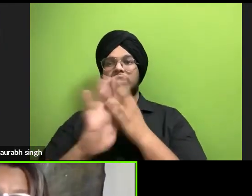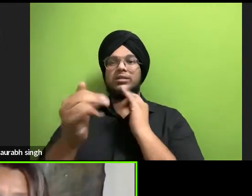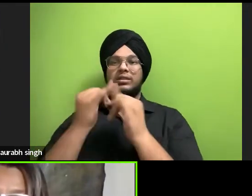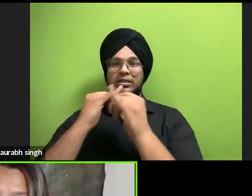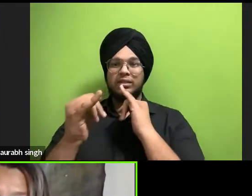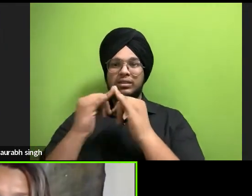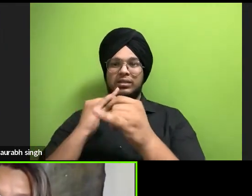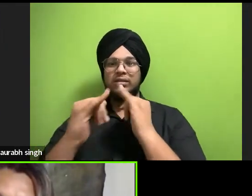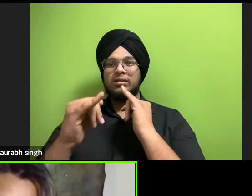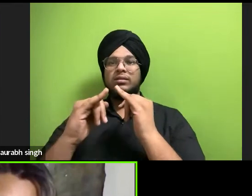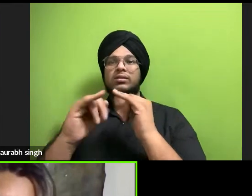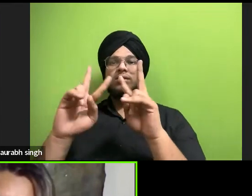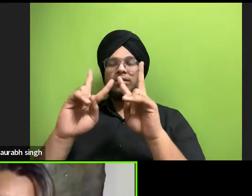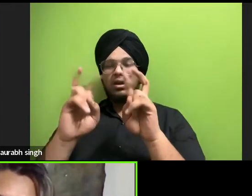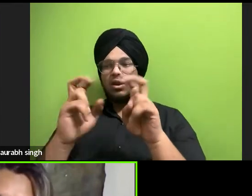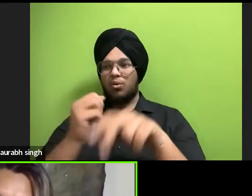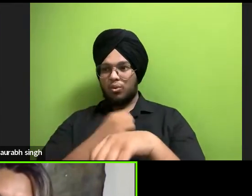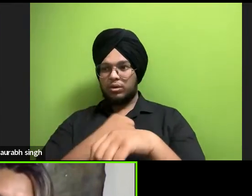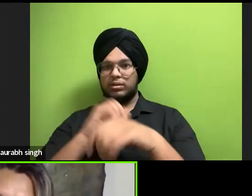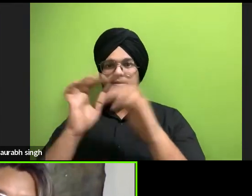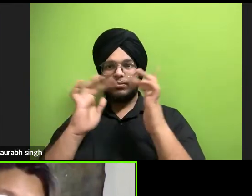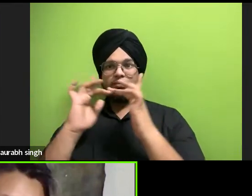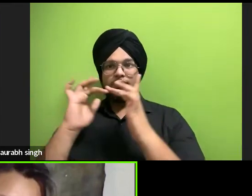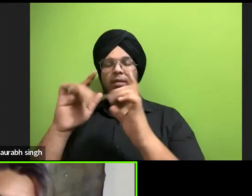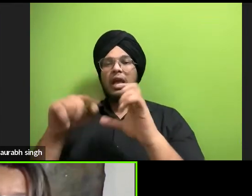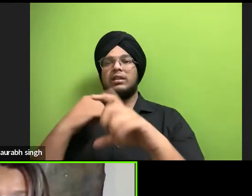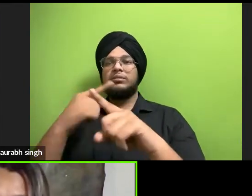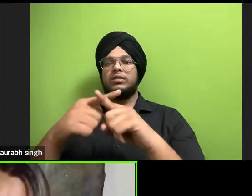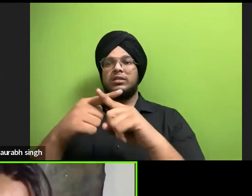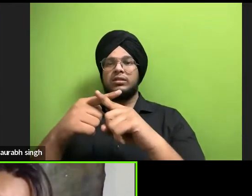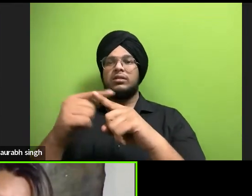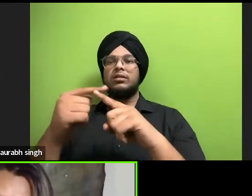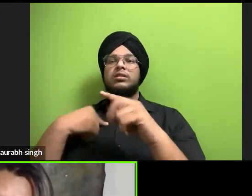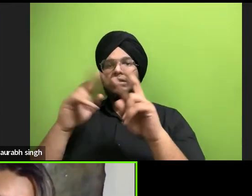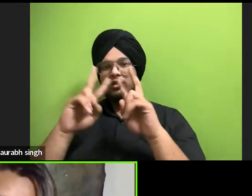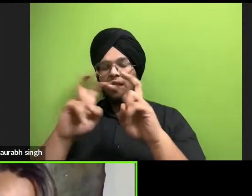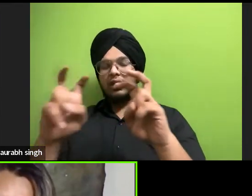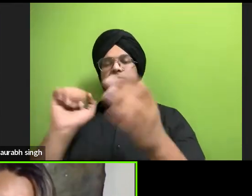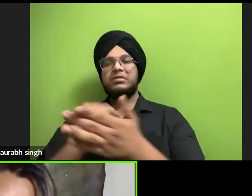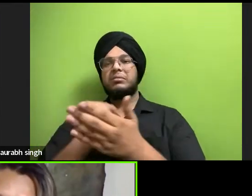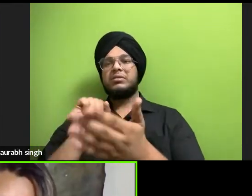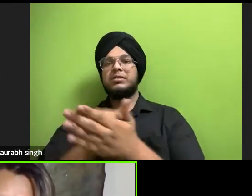the context of our collections and exhibitions, research, publishing.